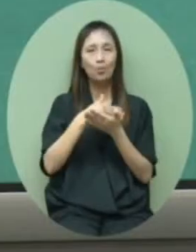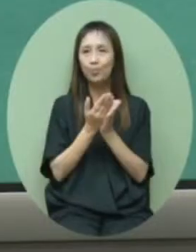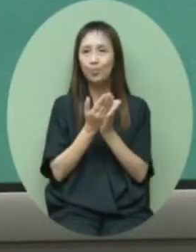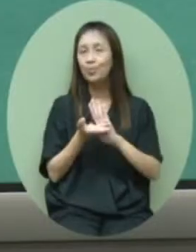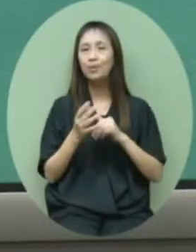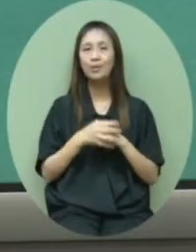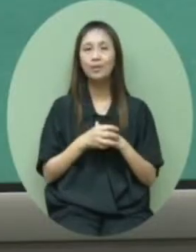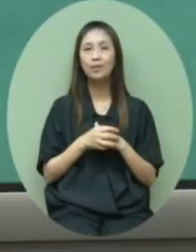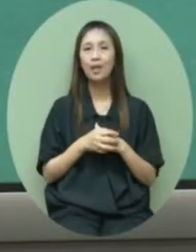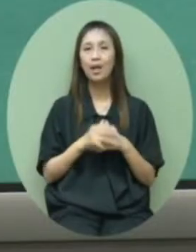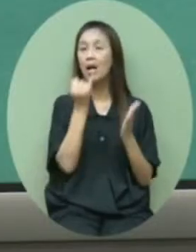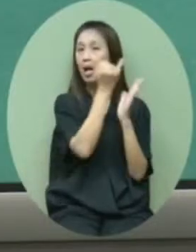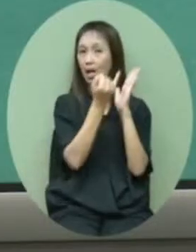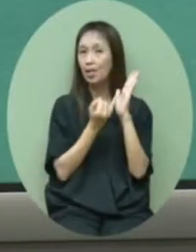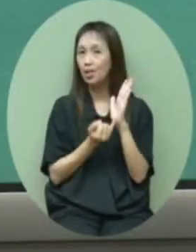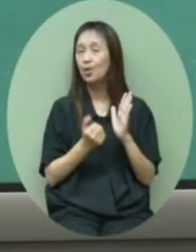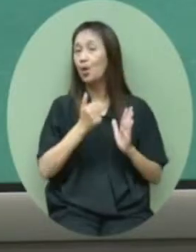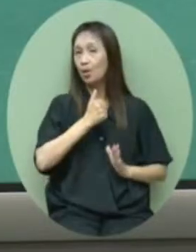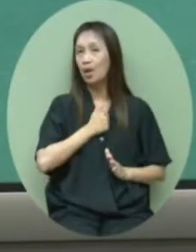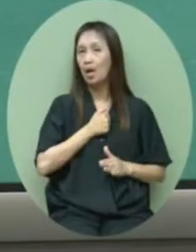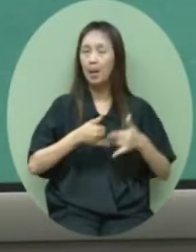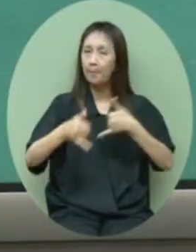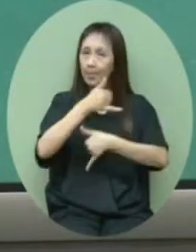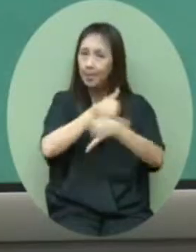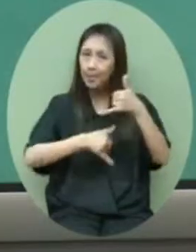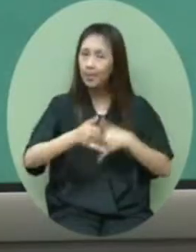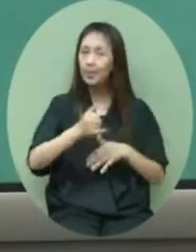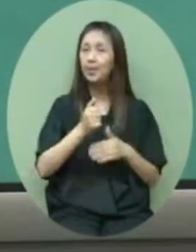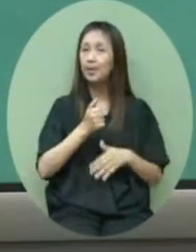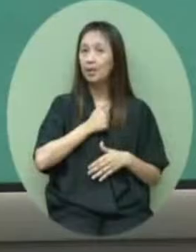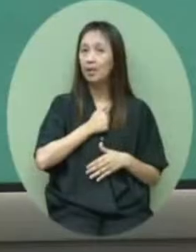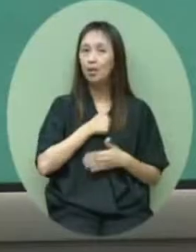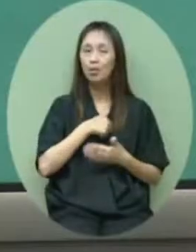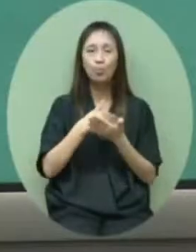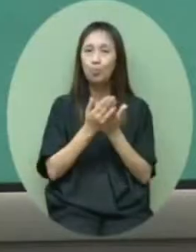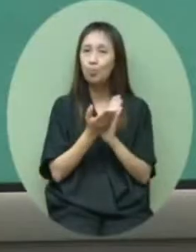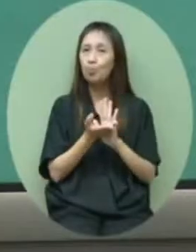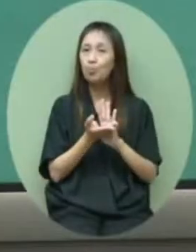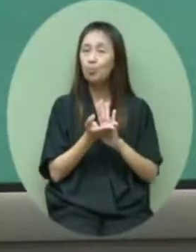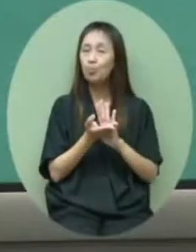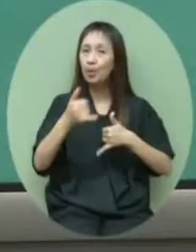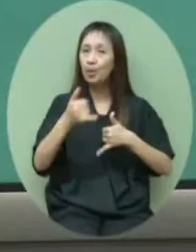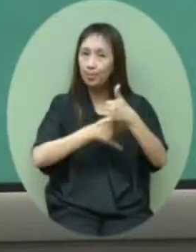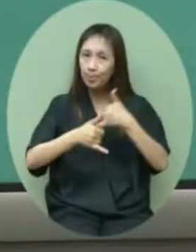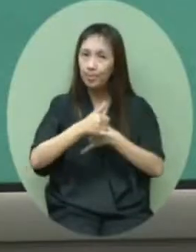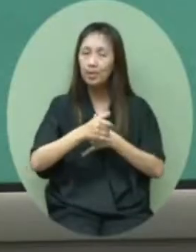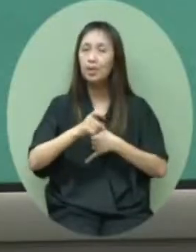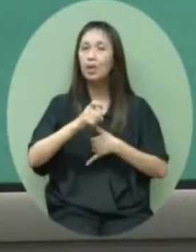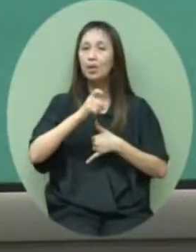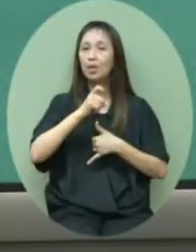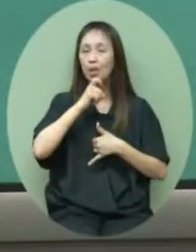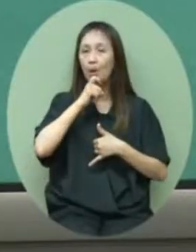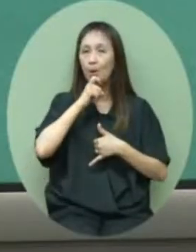And this is seen in a lot of good results they have achieved. The present